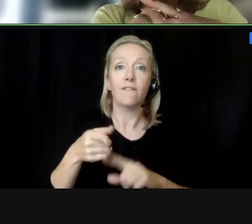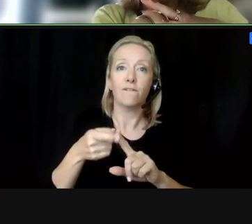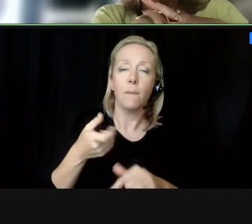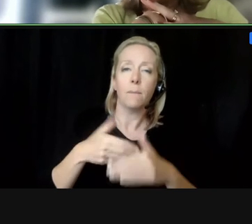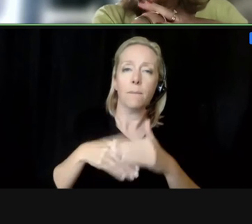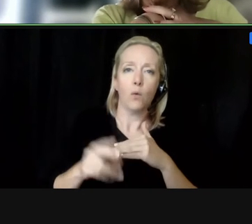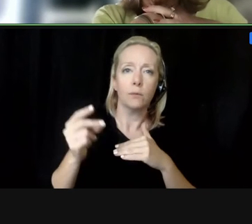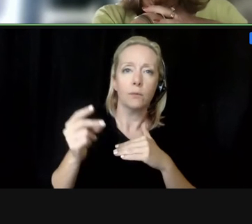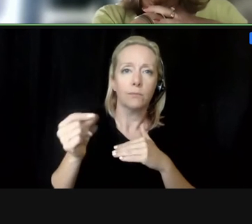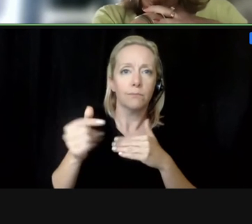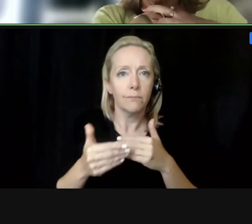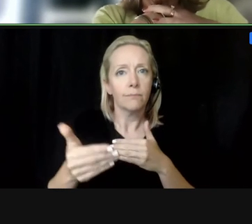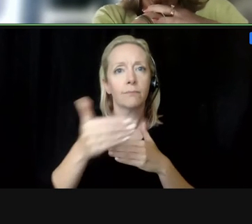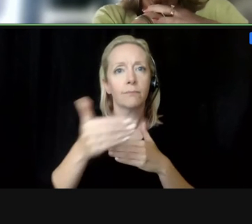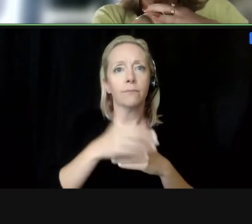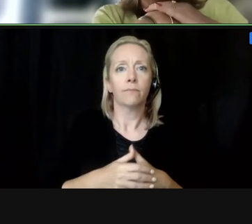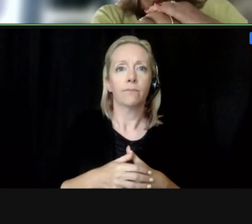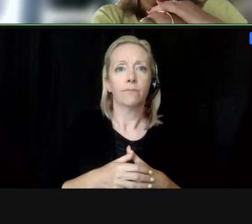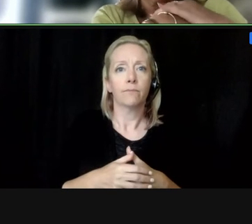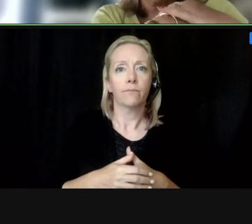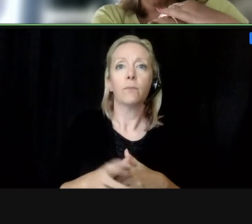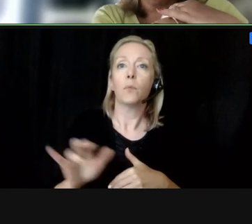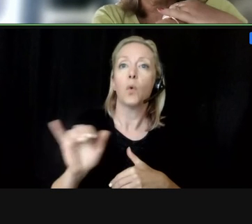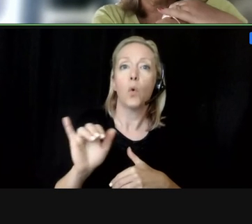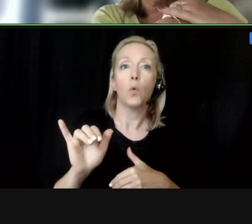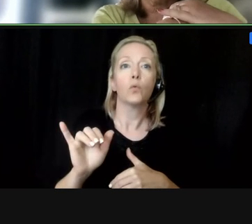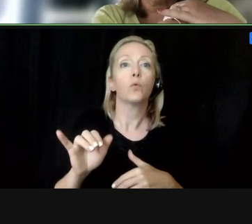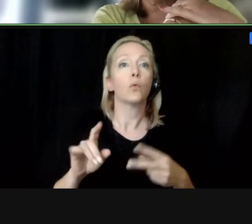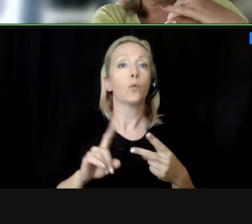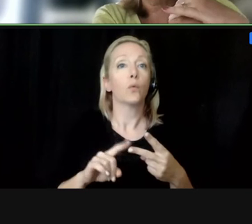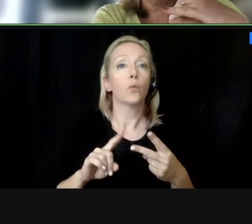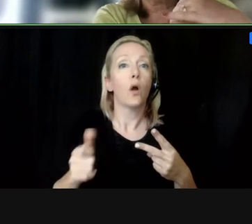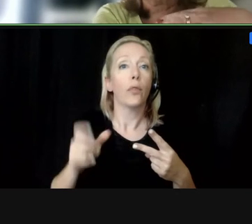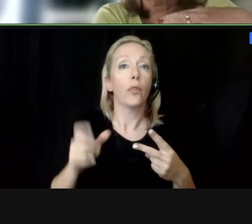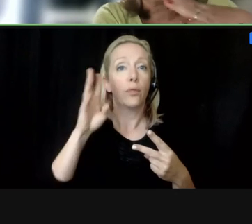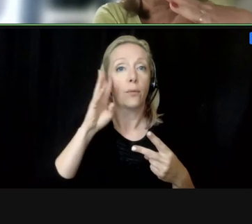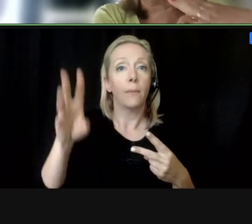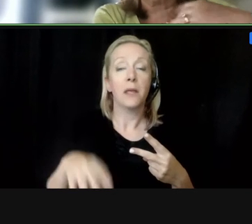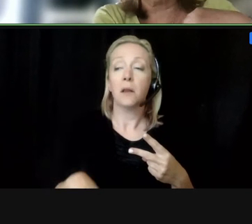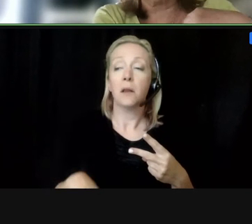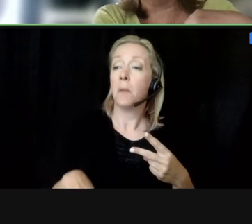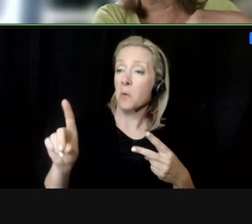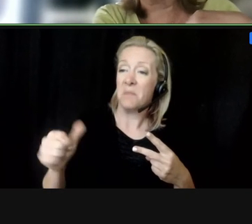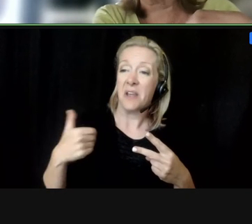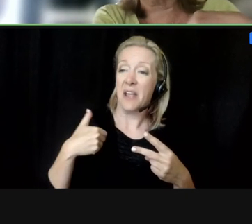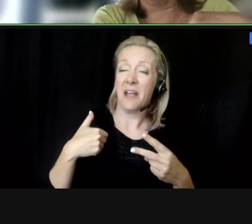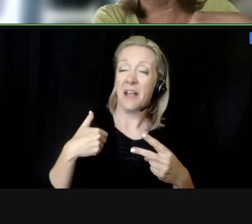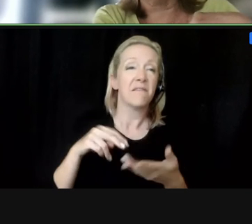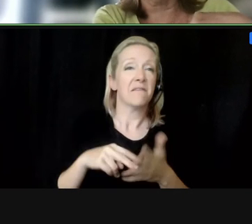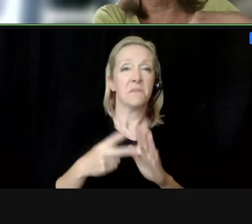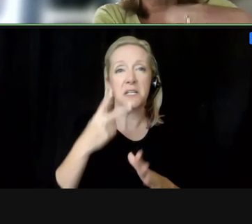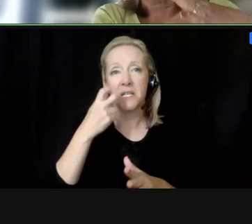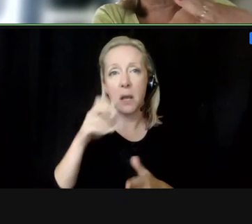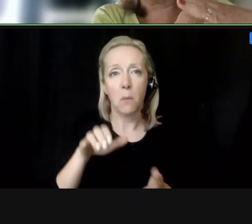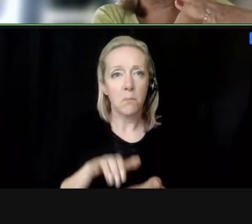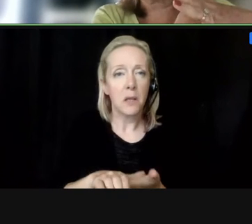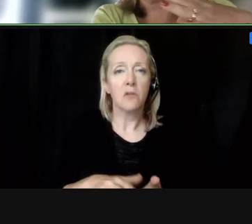know that most individuals with disabilities will not marry or have children, so they have no need to learn about